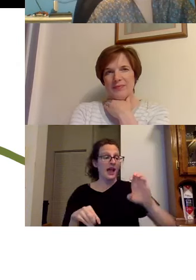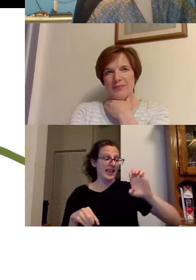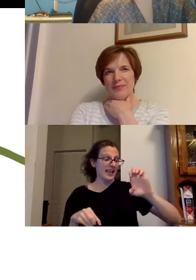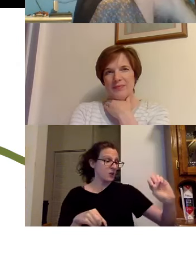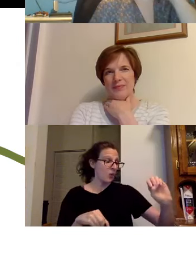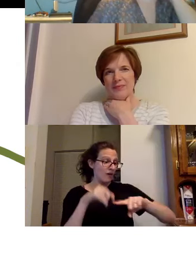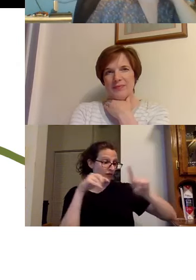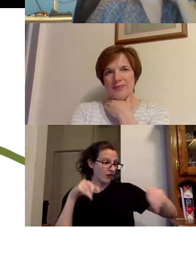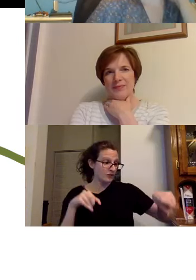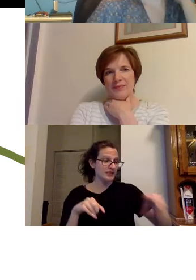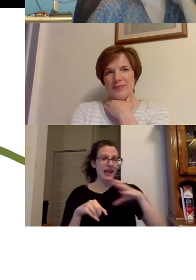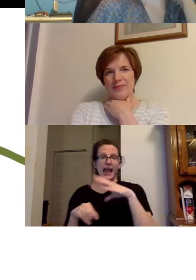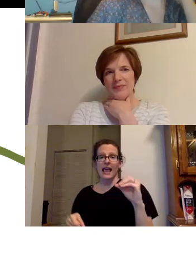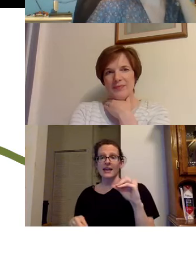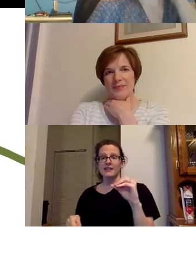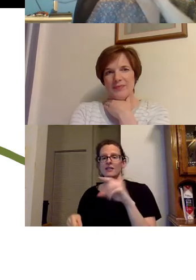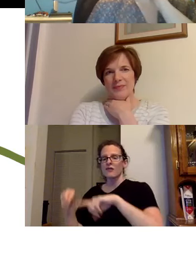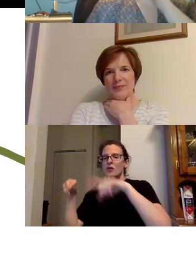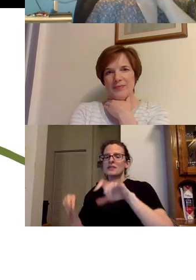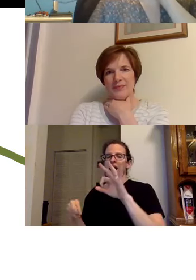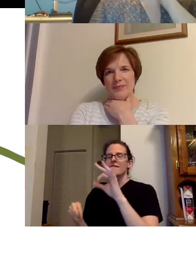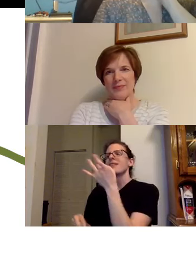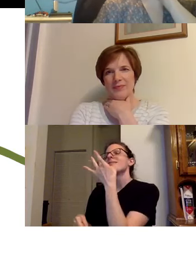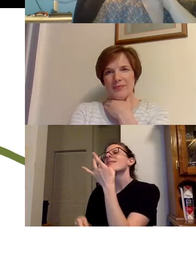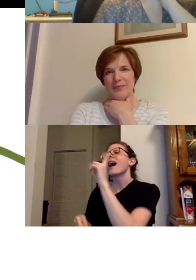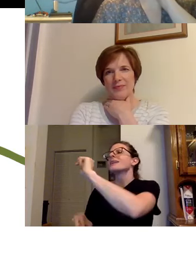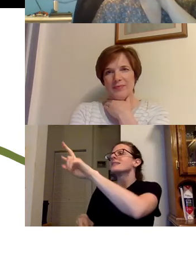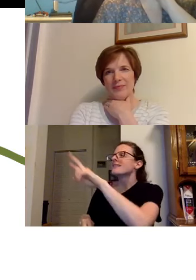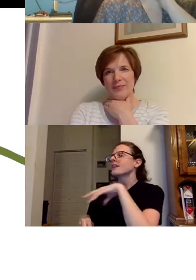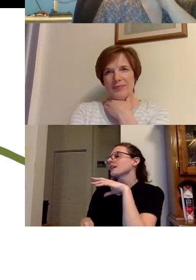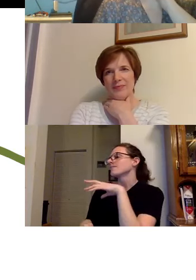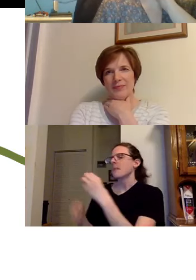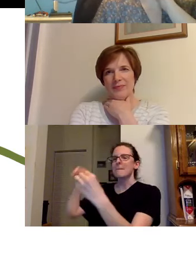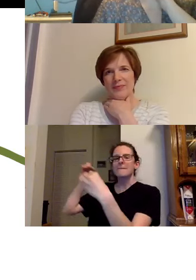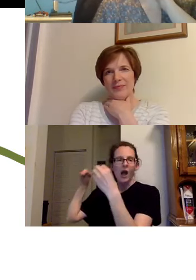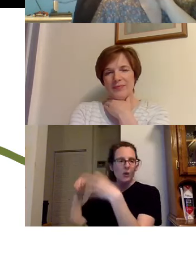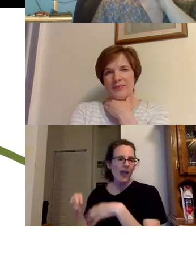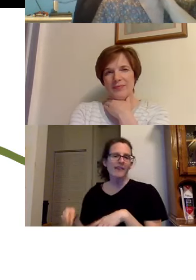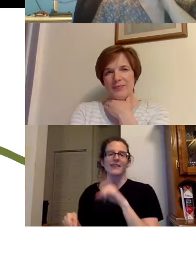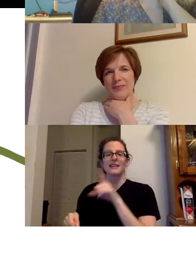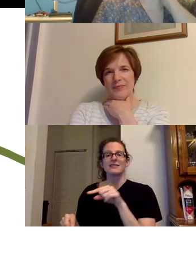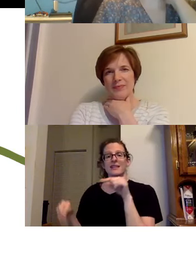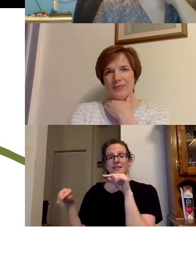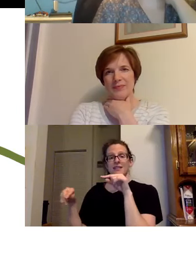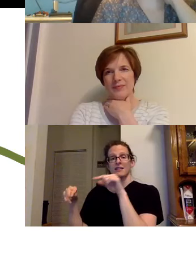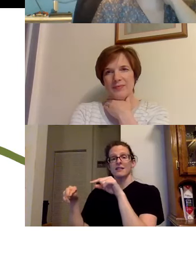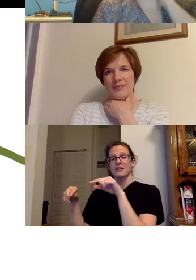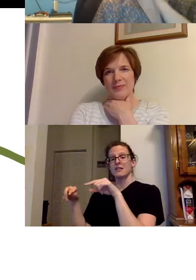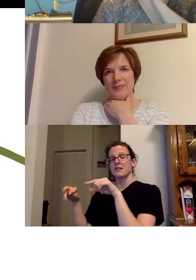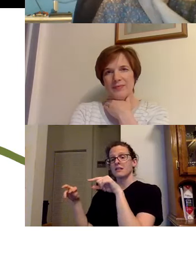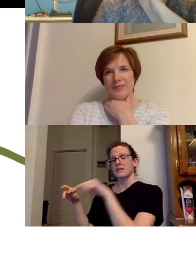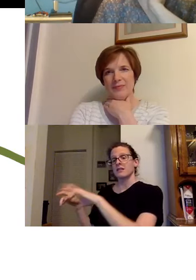the frequency of light or television or telephone or microwave is that these